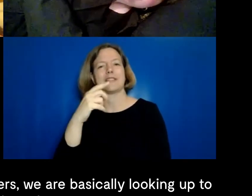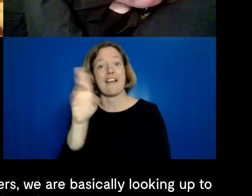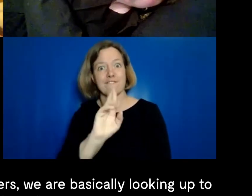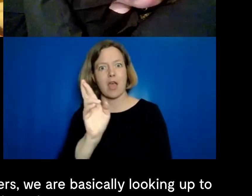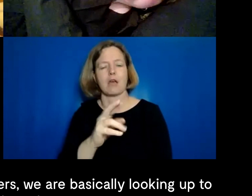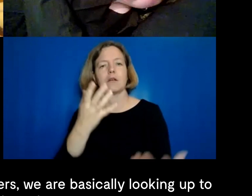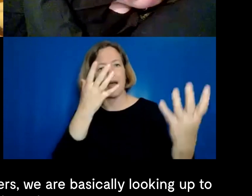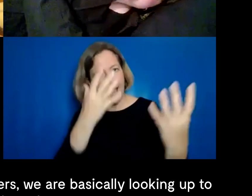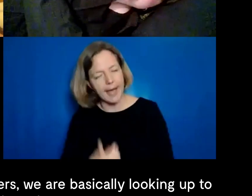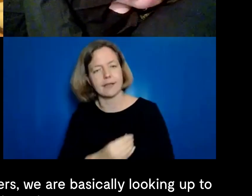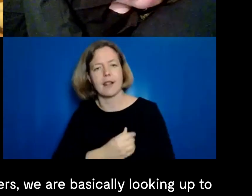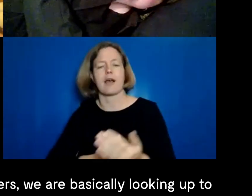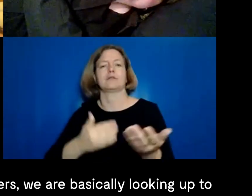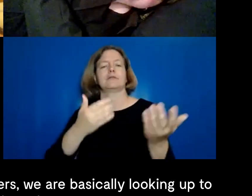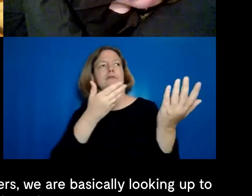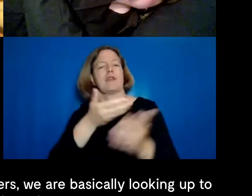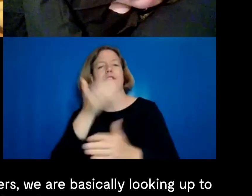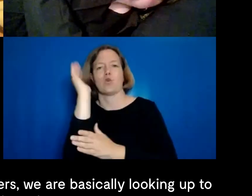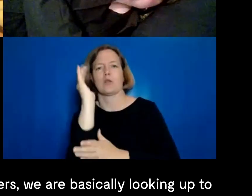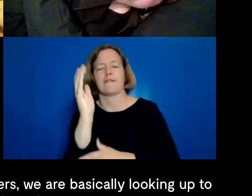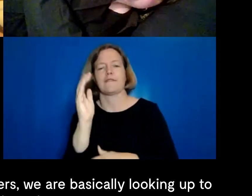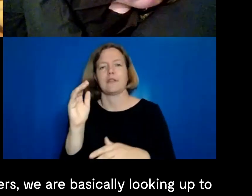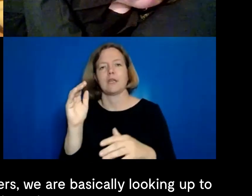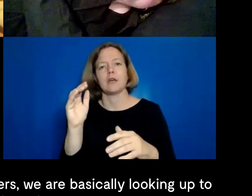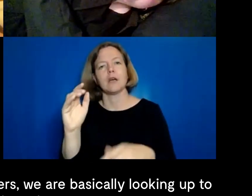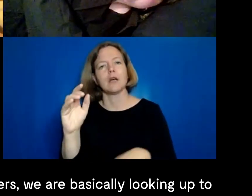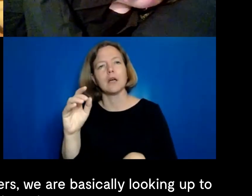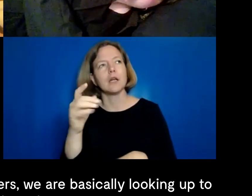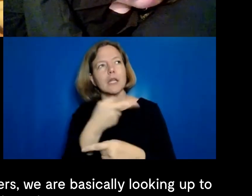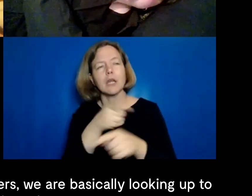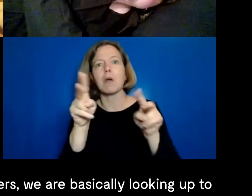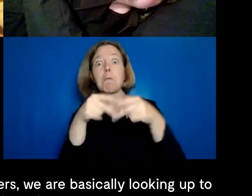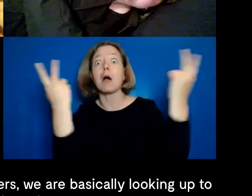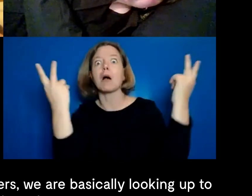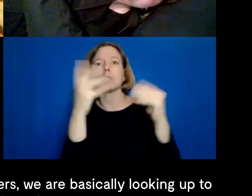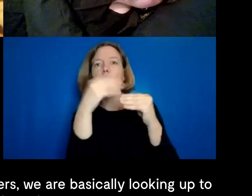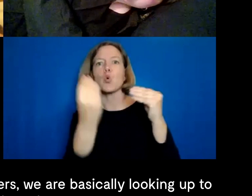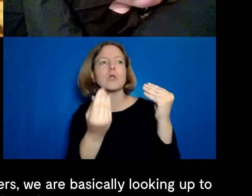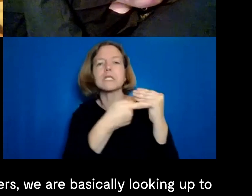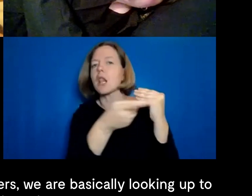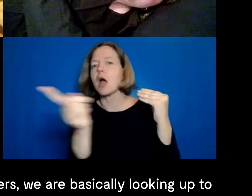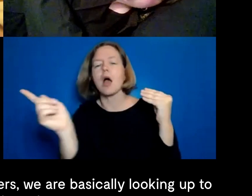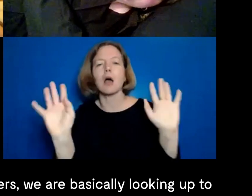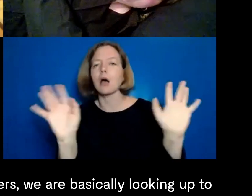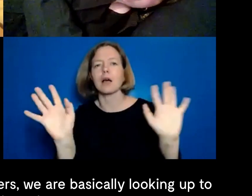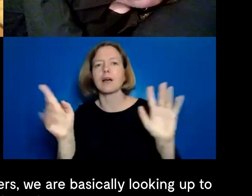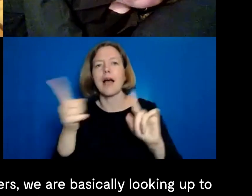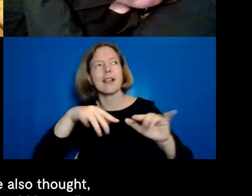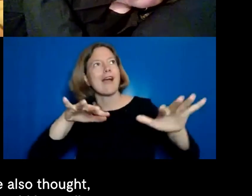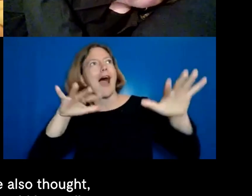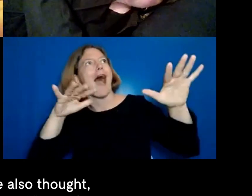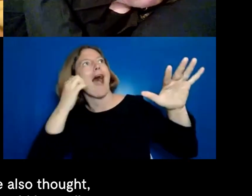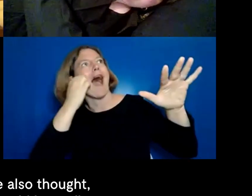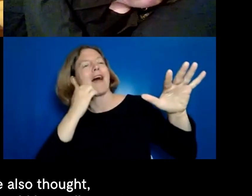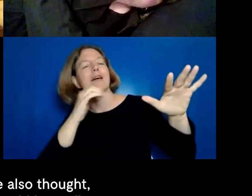not only artists or thinkers we are basically looking up to for their work,